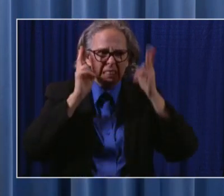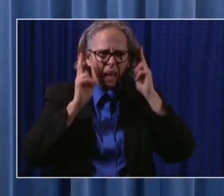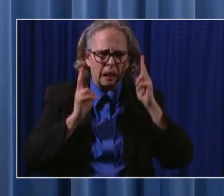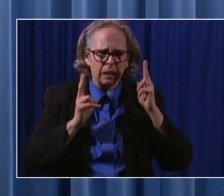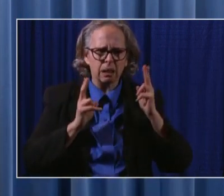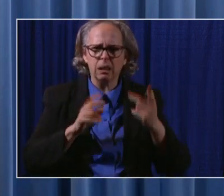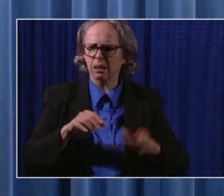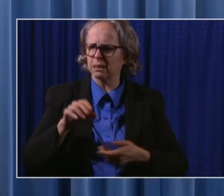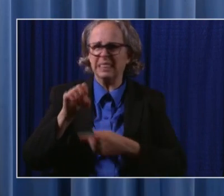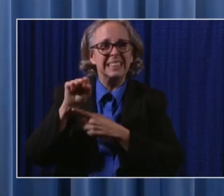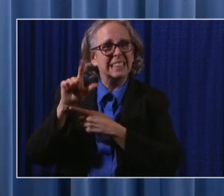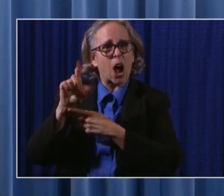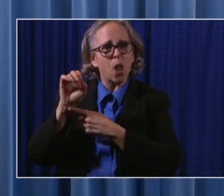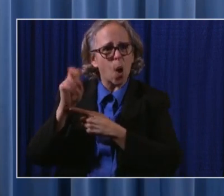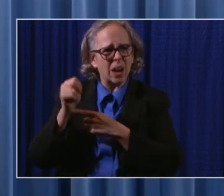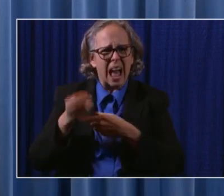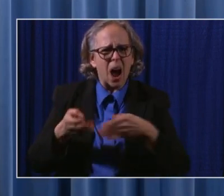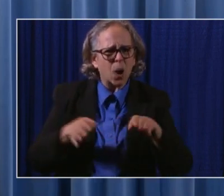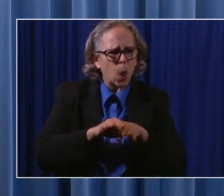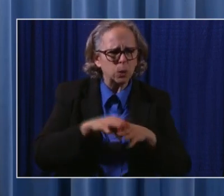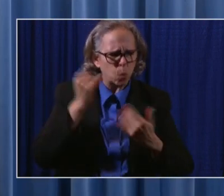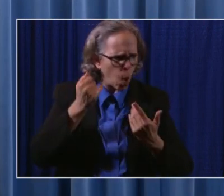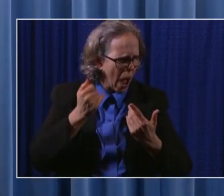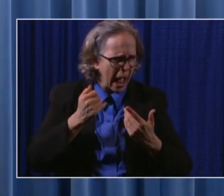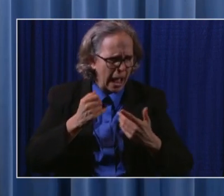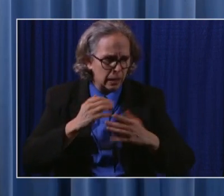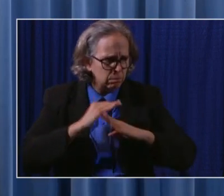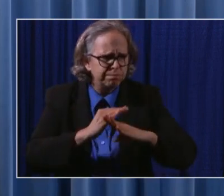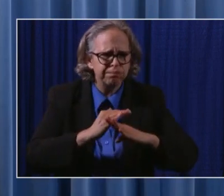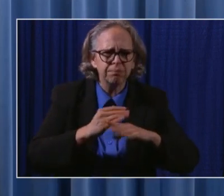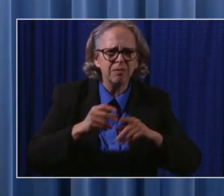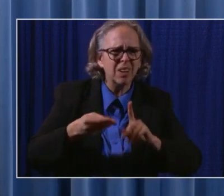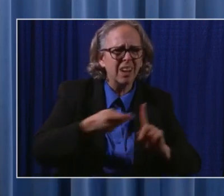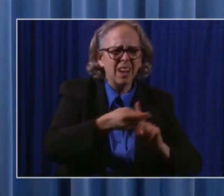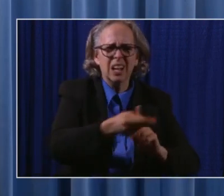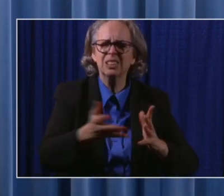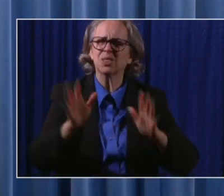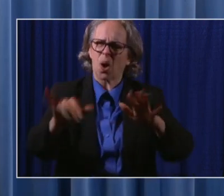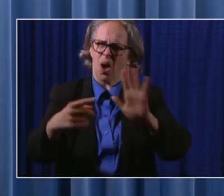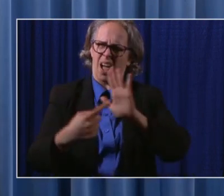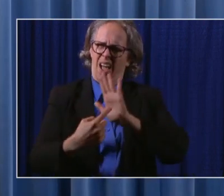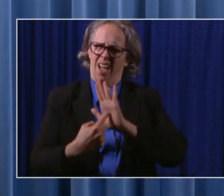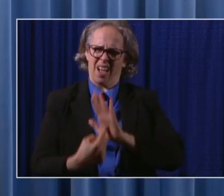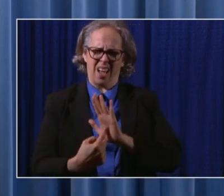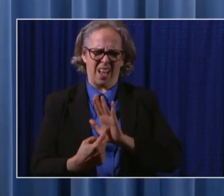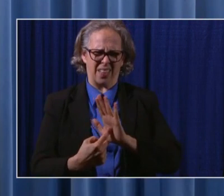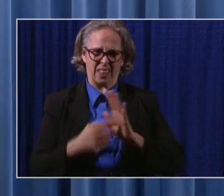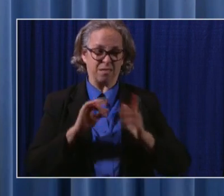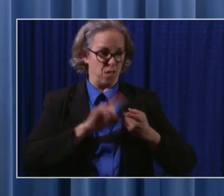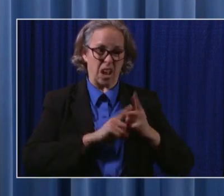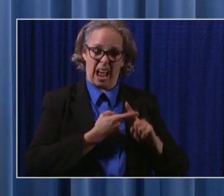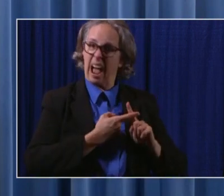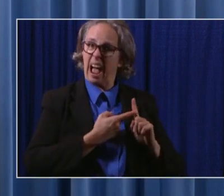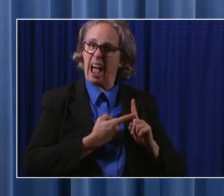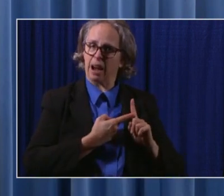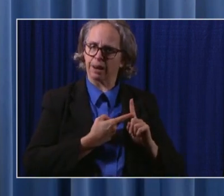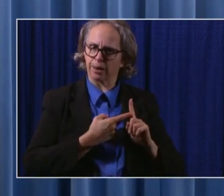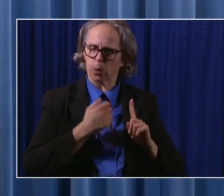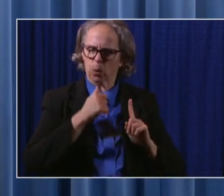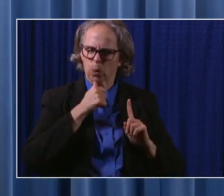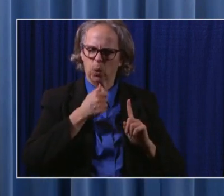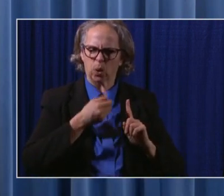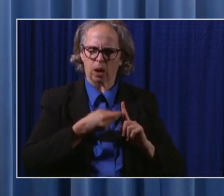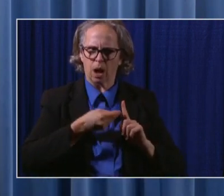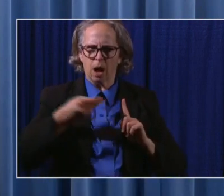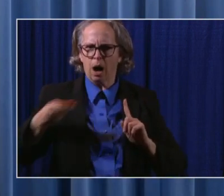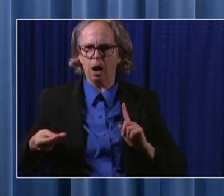none of them got sick. However, the family friend passed the virus on to her husband. His business had to temporarily close while